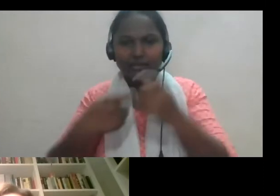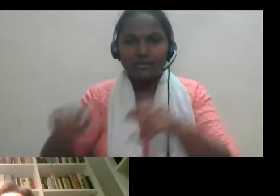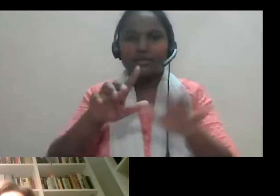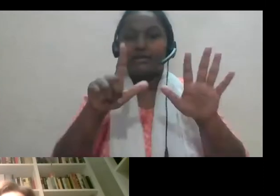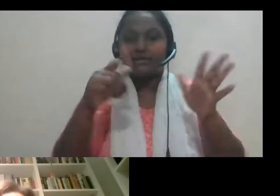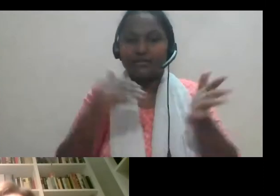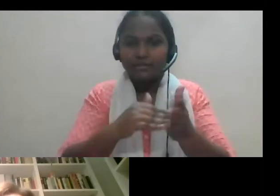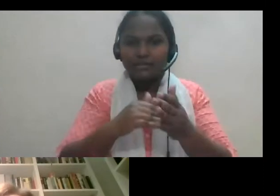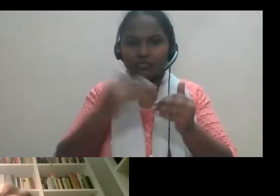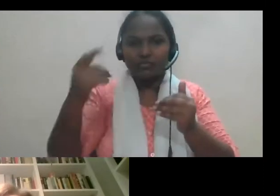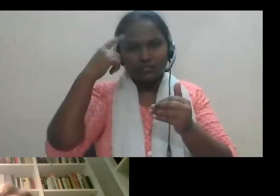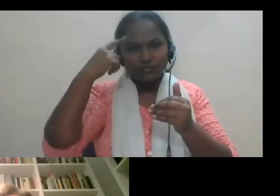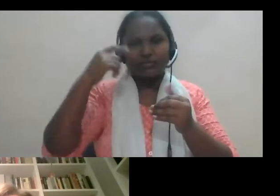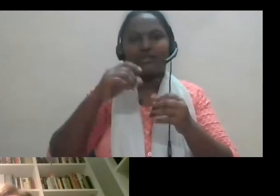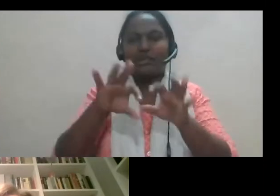7,000 works in the collection.